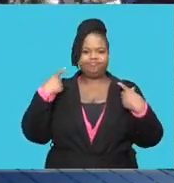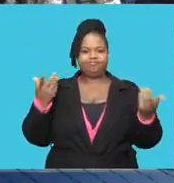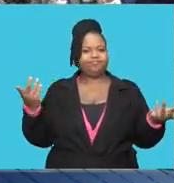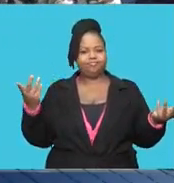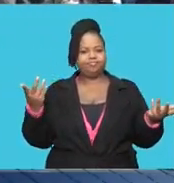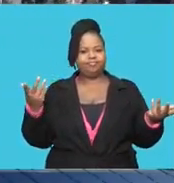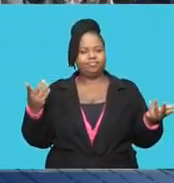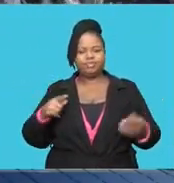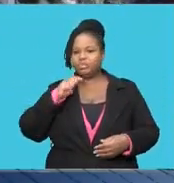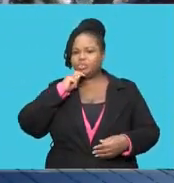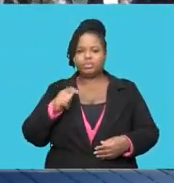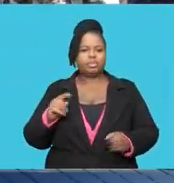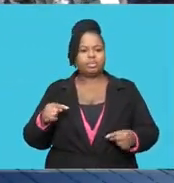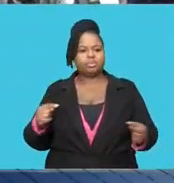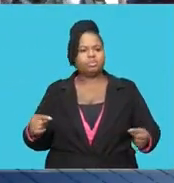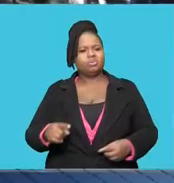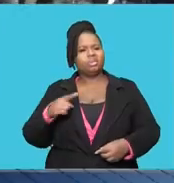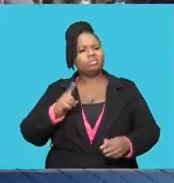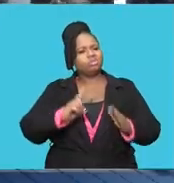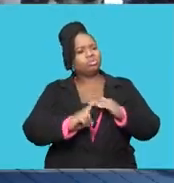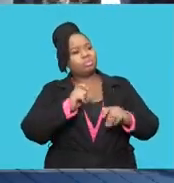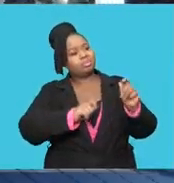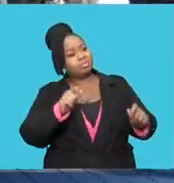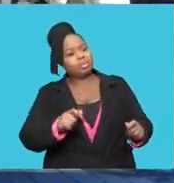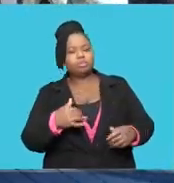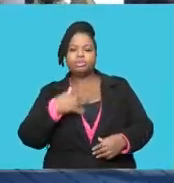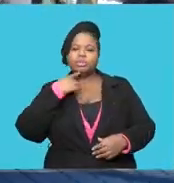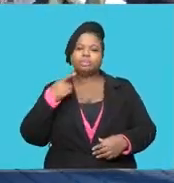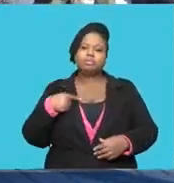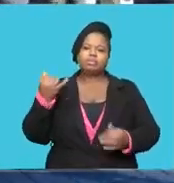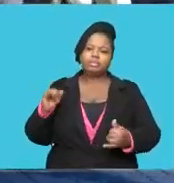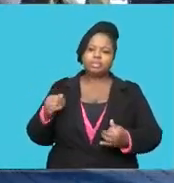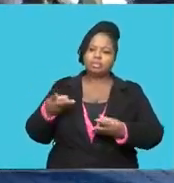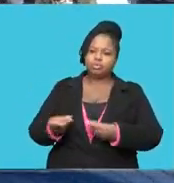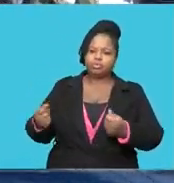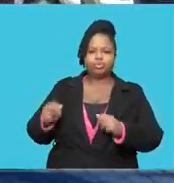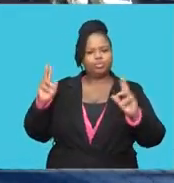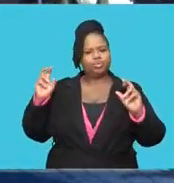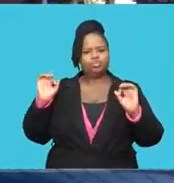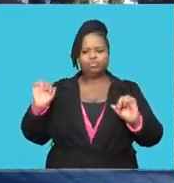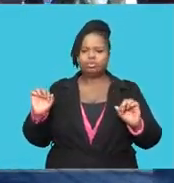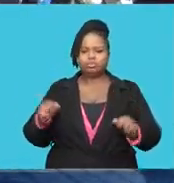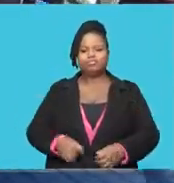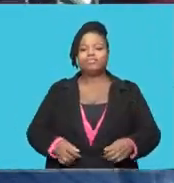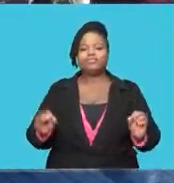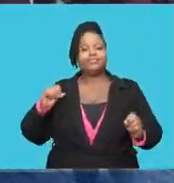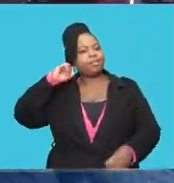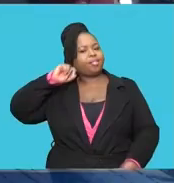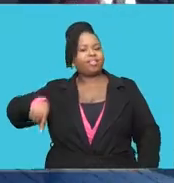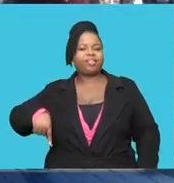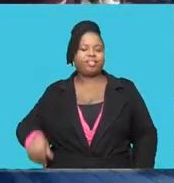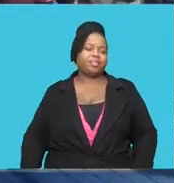for the life of me understand that part. Just to go to the people and say that I'm still working on your issue, total and